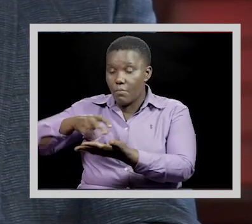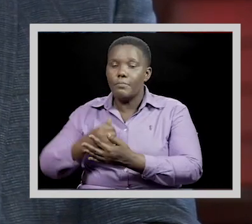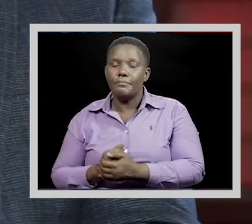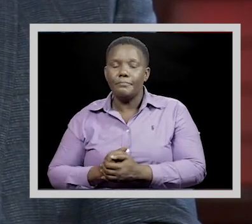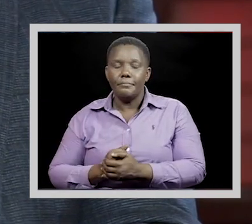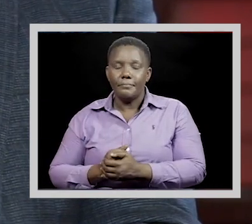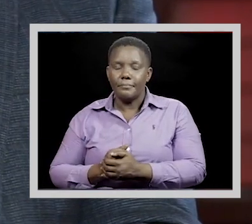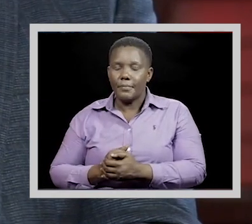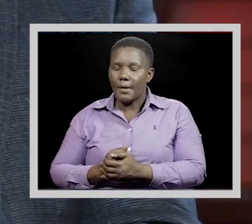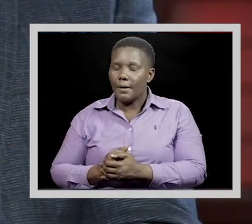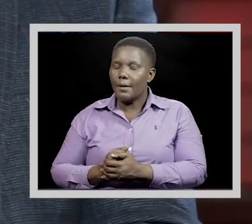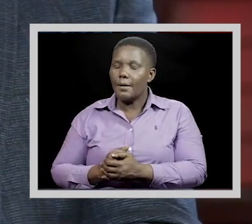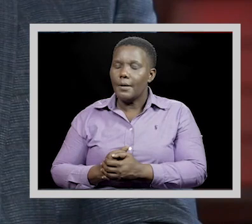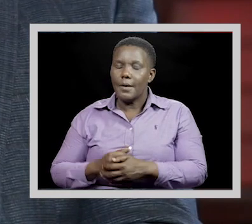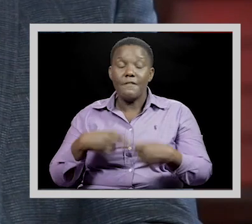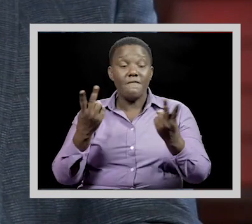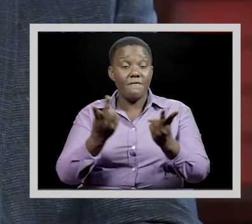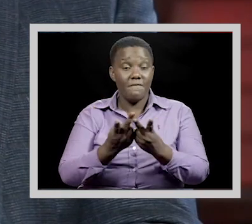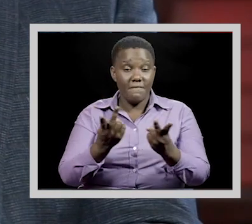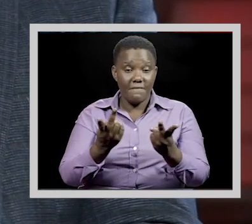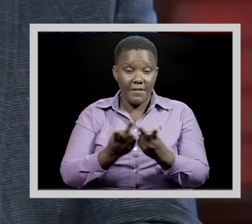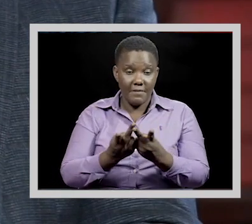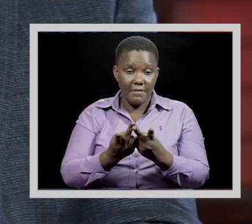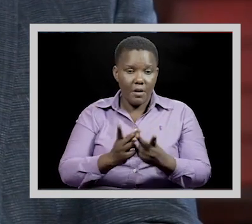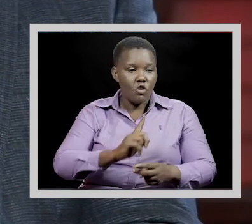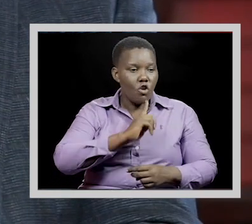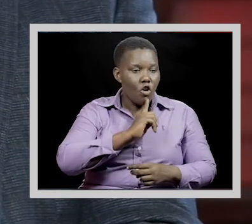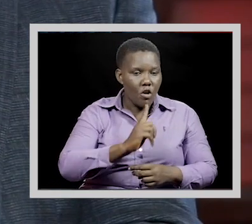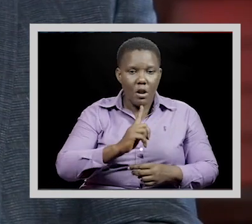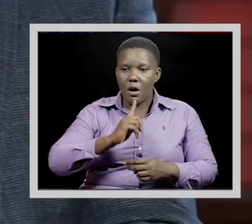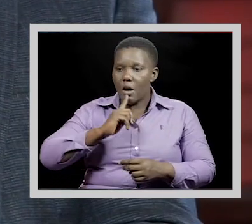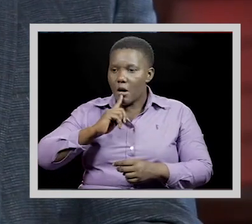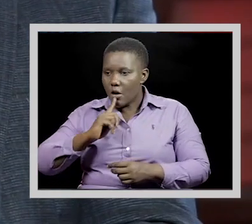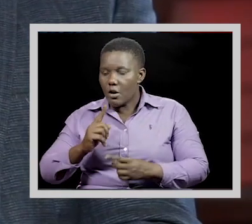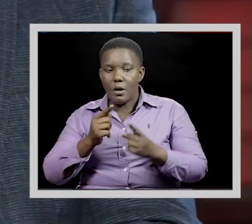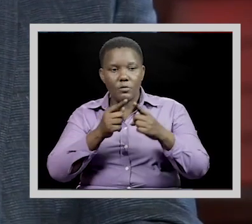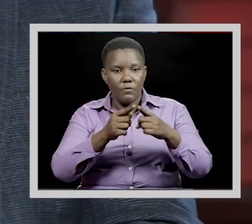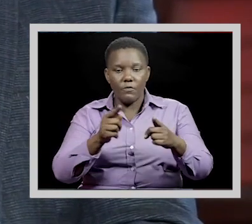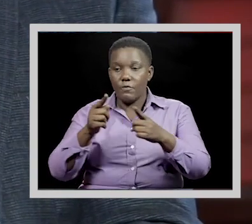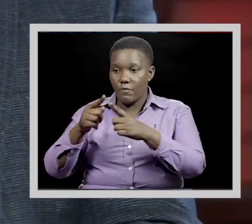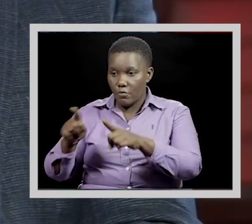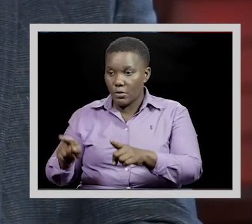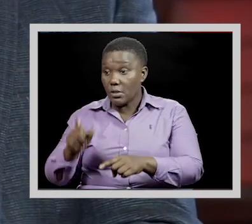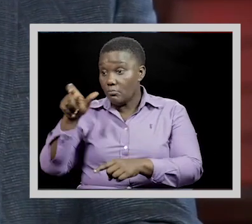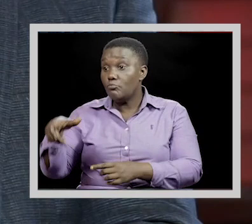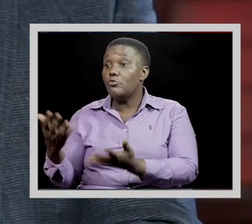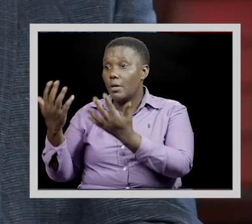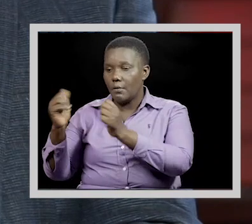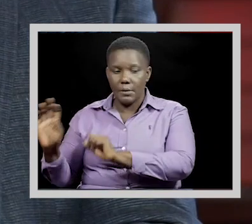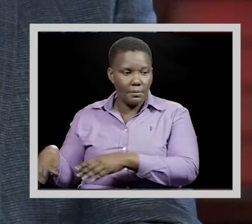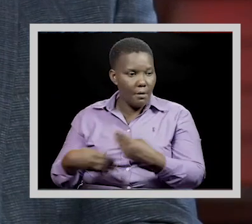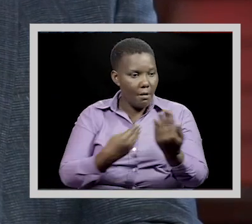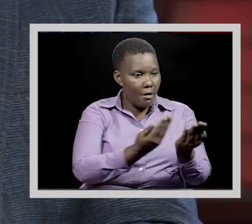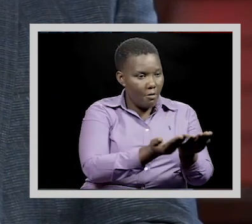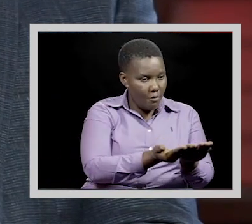sentencing and its procedures, as well as the different court orders that one may